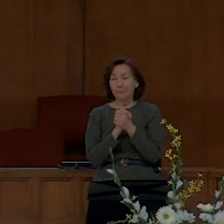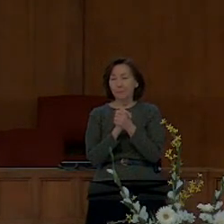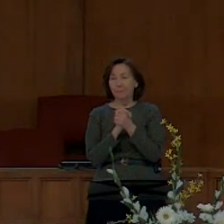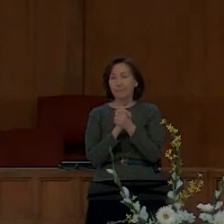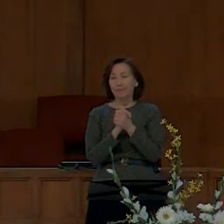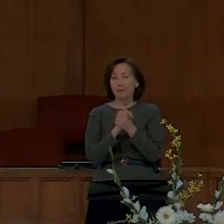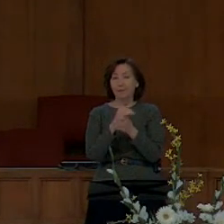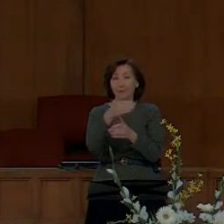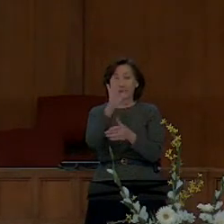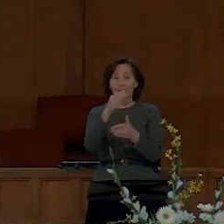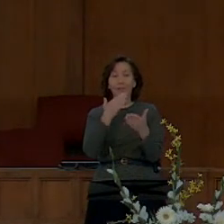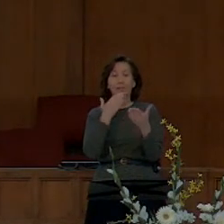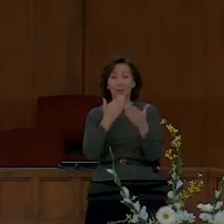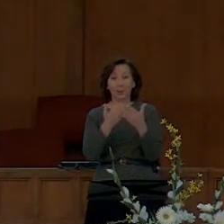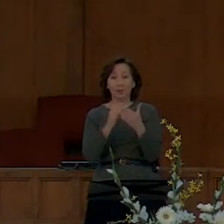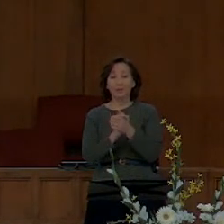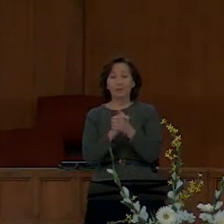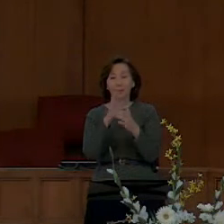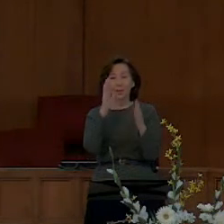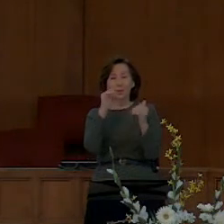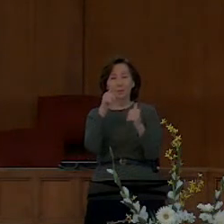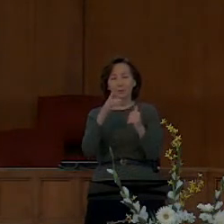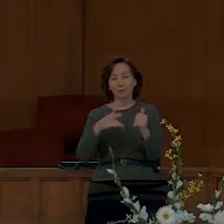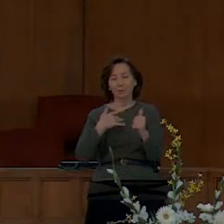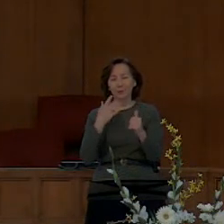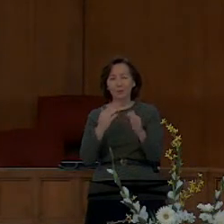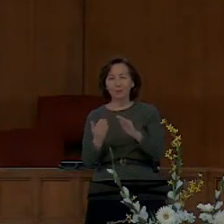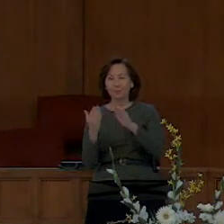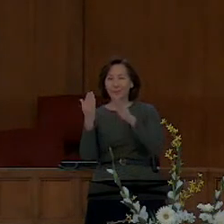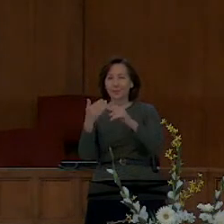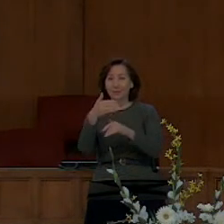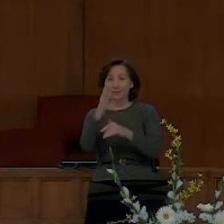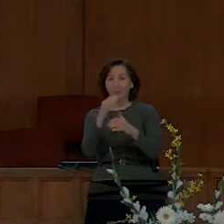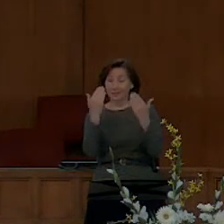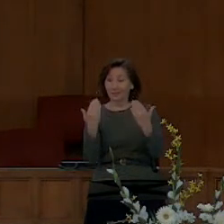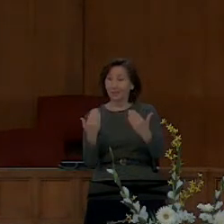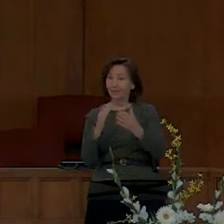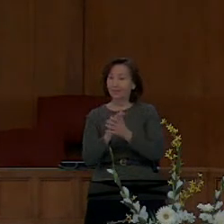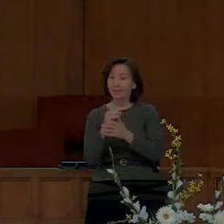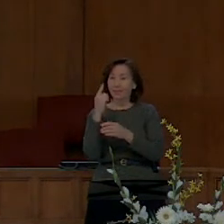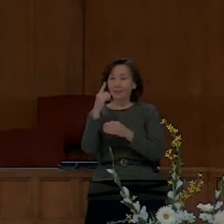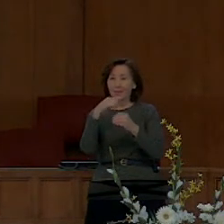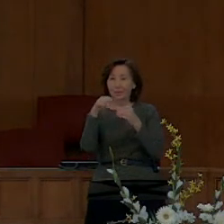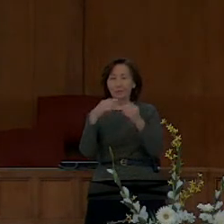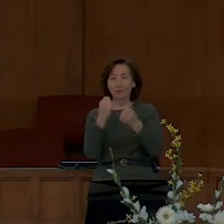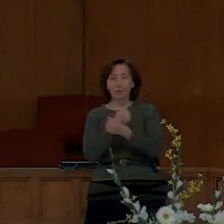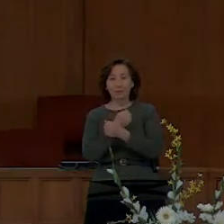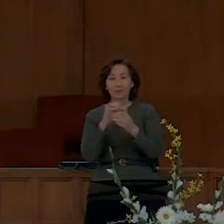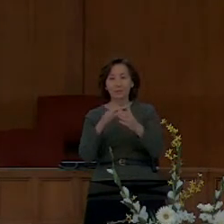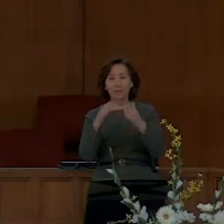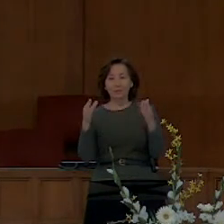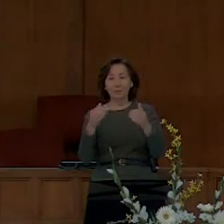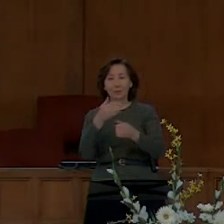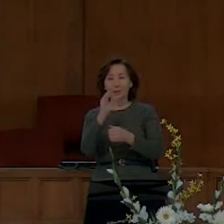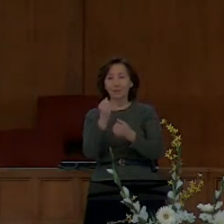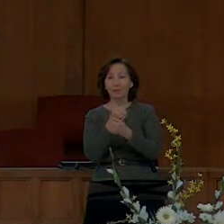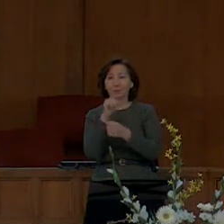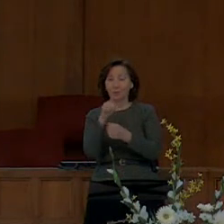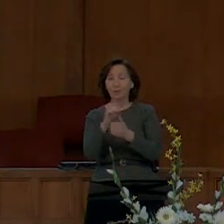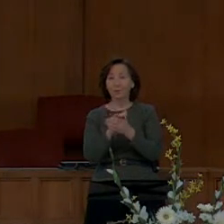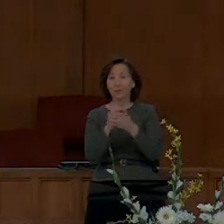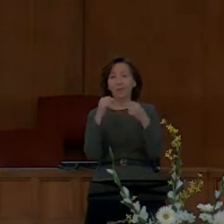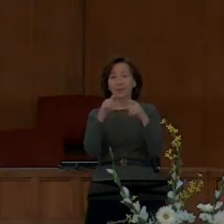God has been so good. I hope you feel the presence of God right now. Think about love and think about how much God loves you as